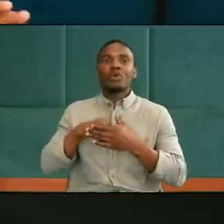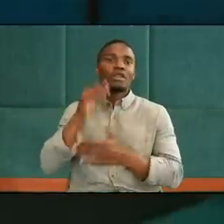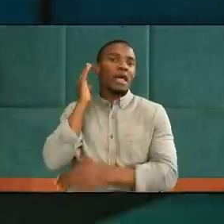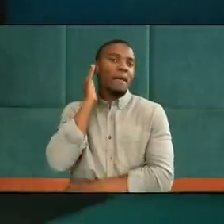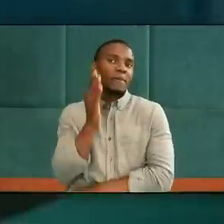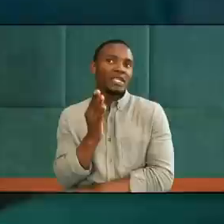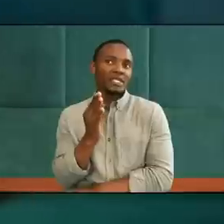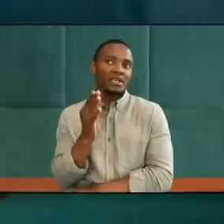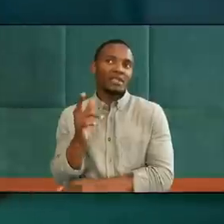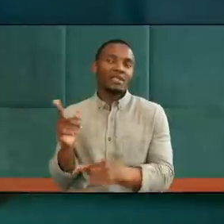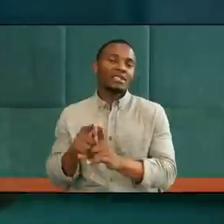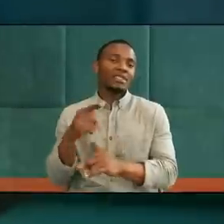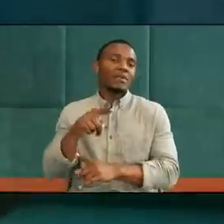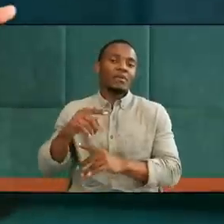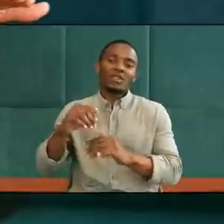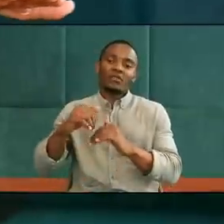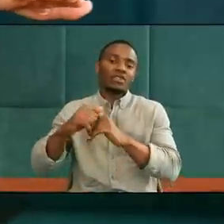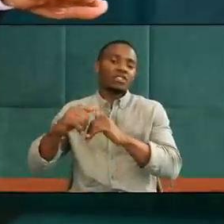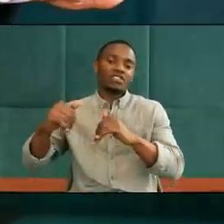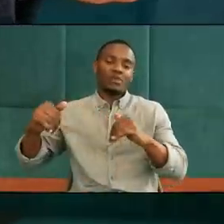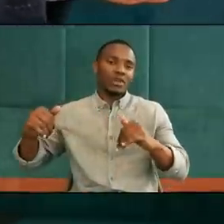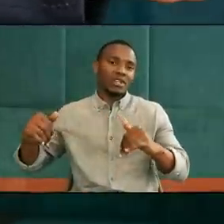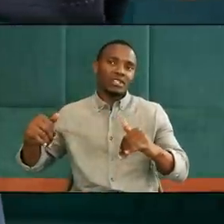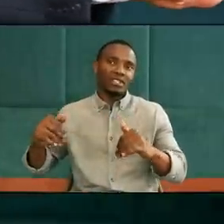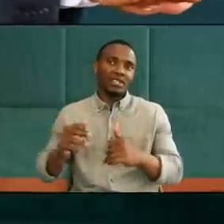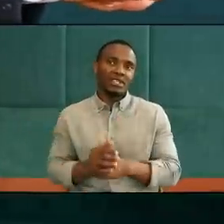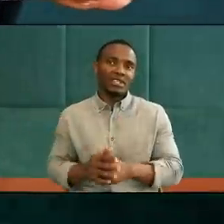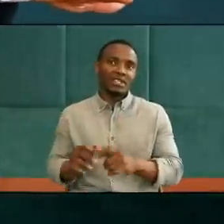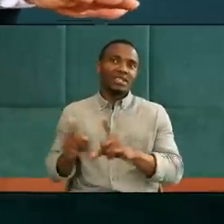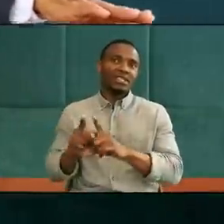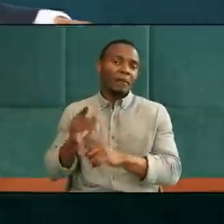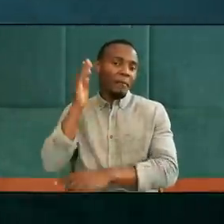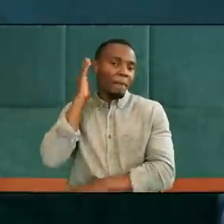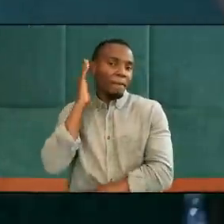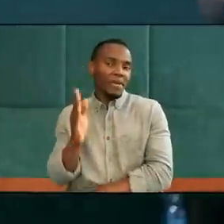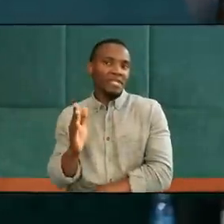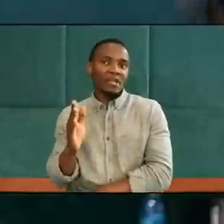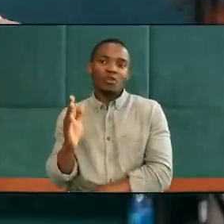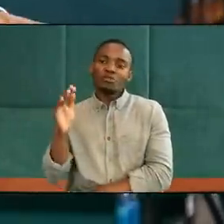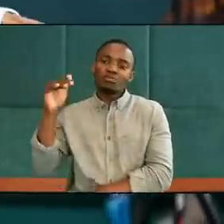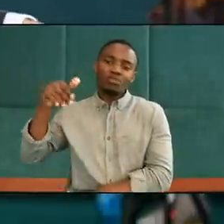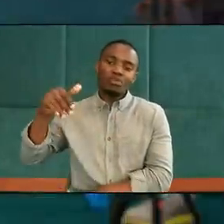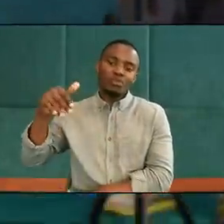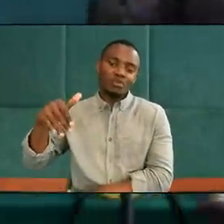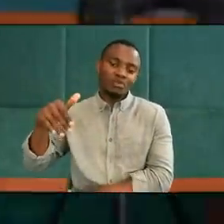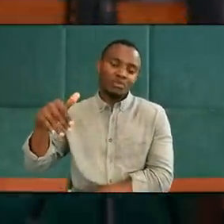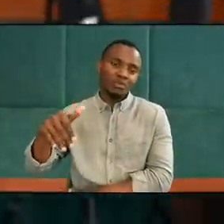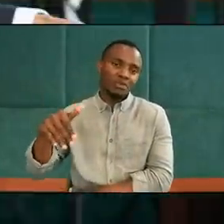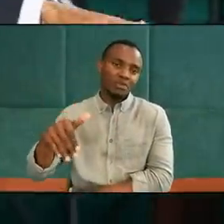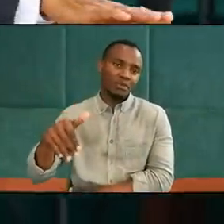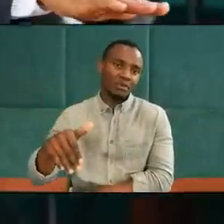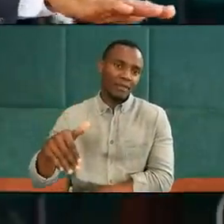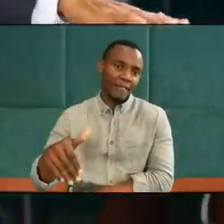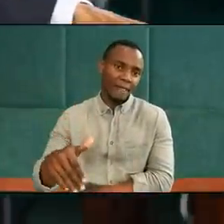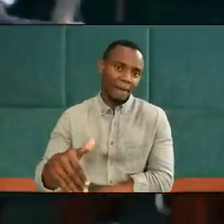Took him away. Peter was on a slippery, sliding